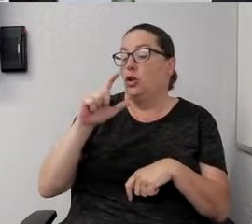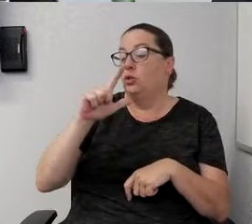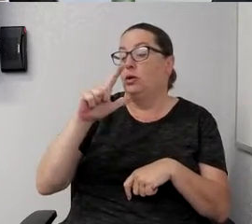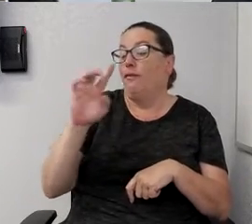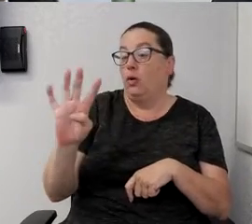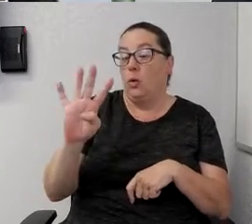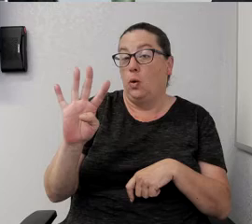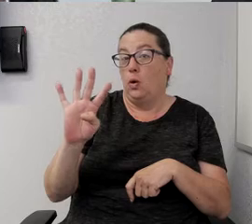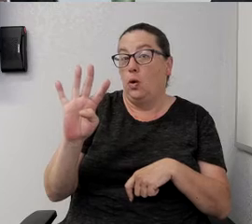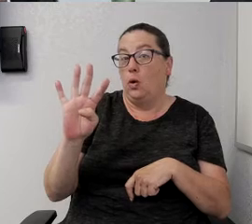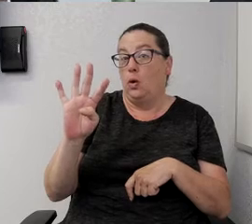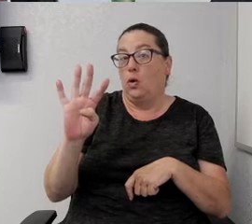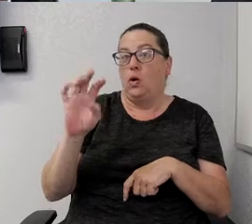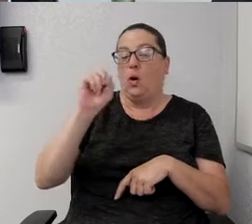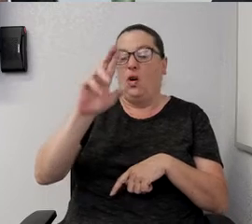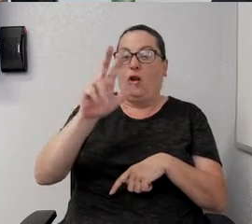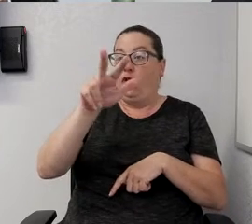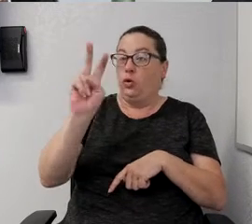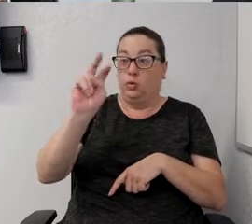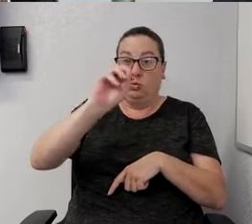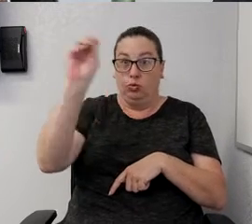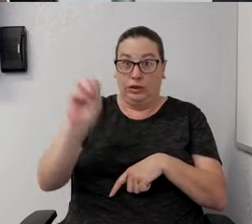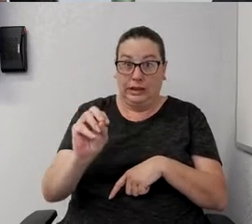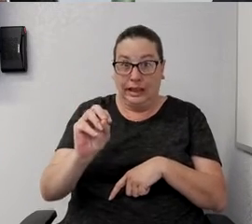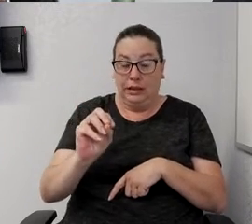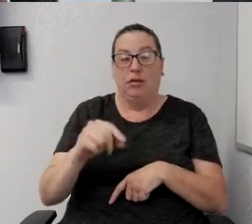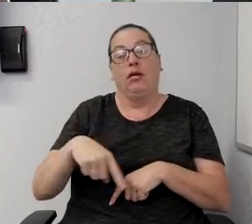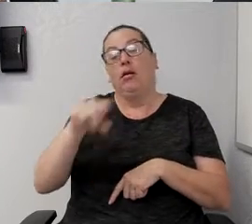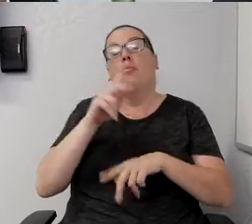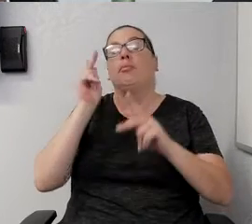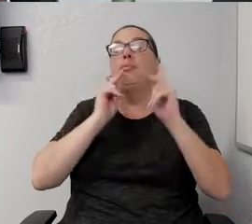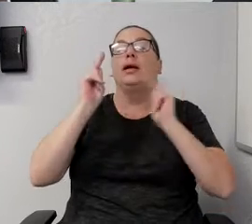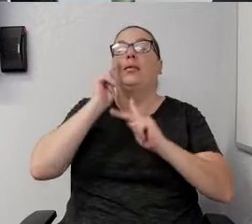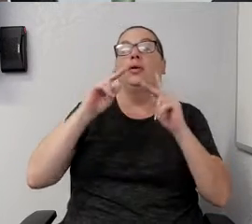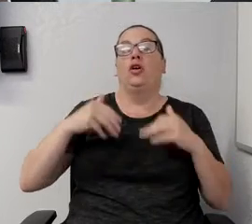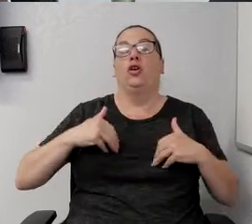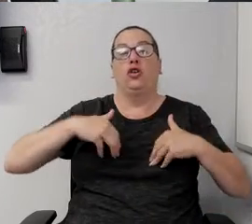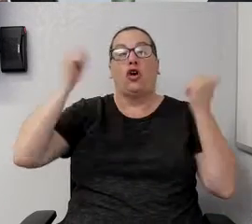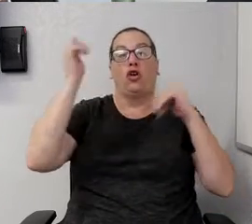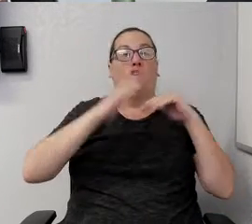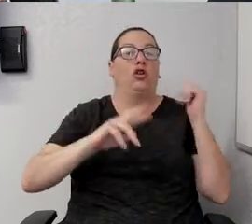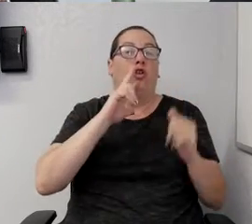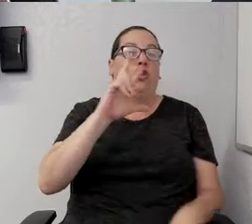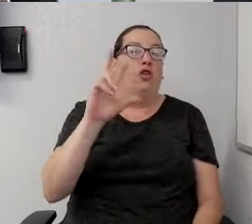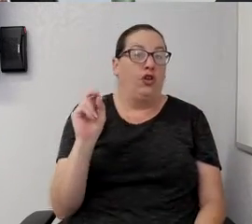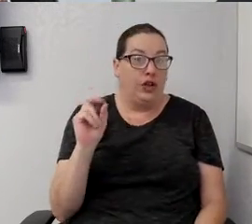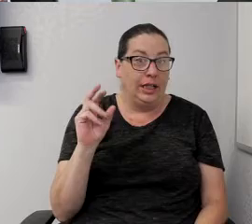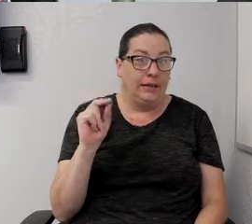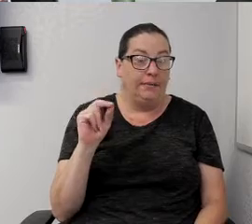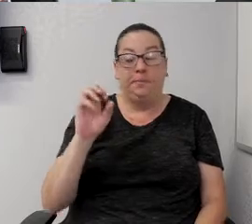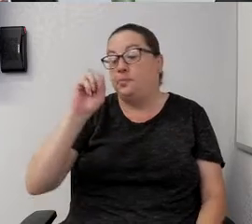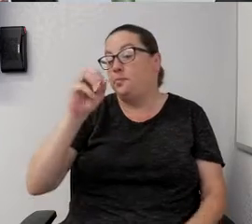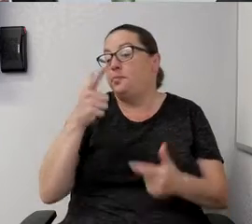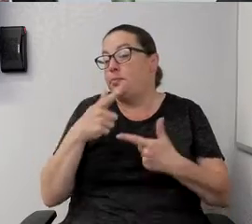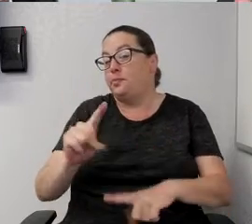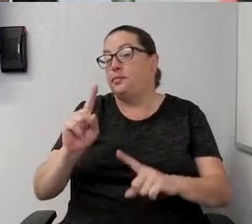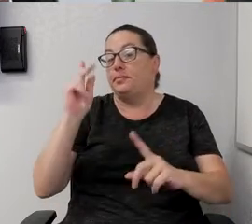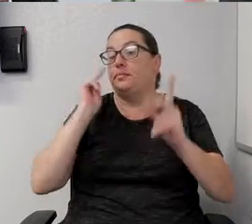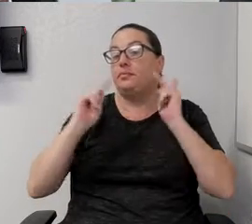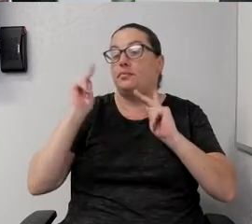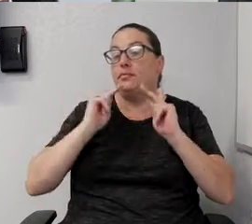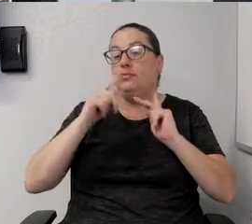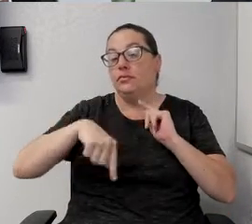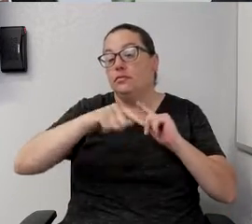124 or 32% of them are people that are younger than 30 years old. So while younger people might